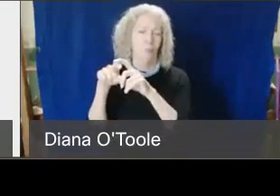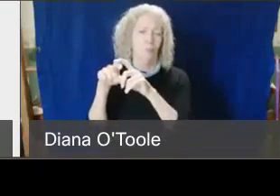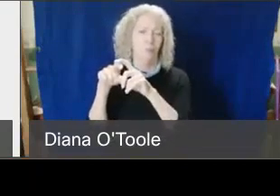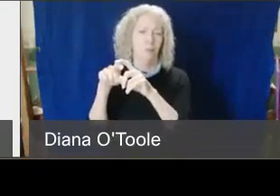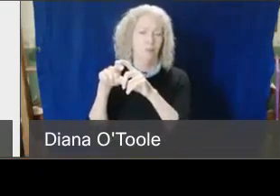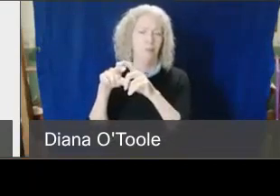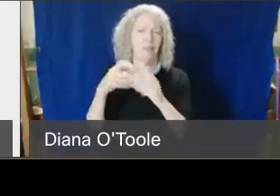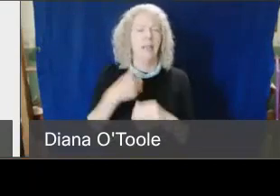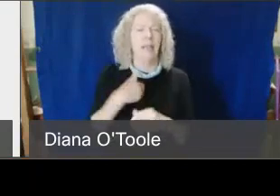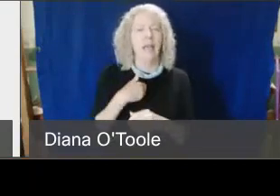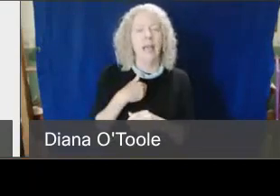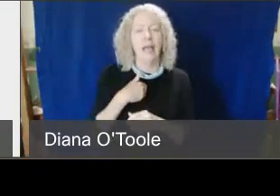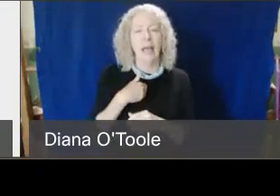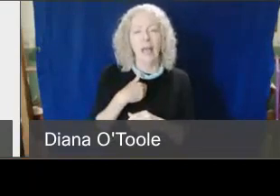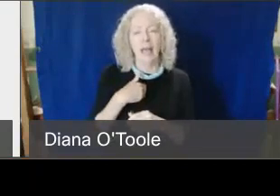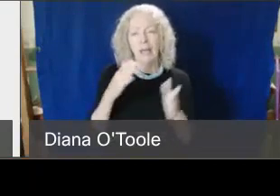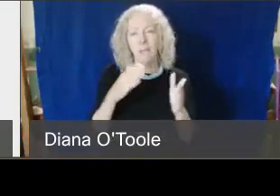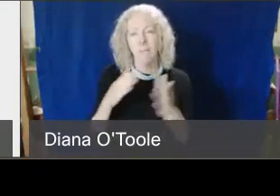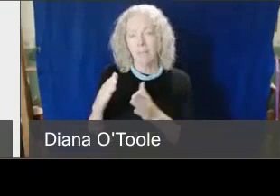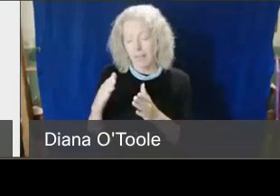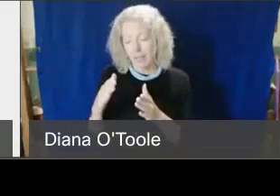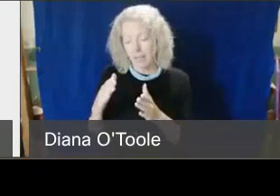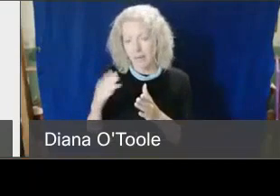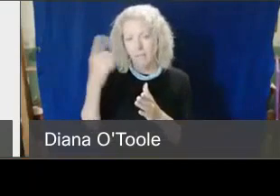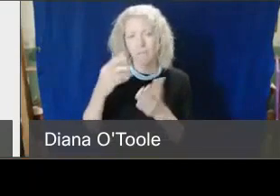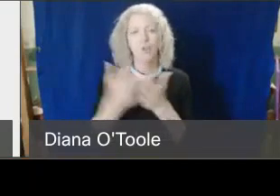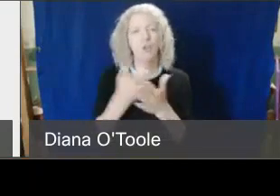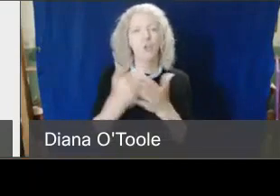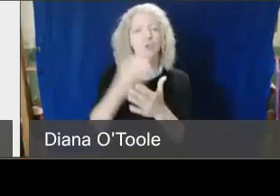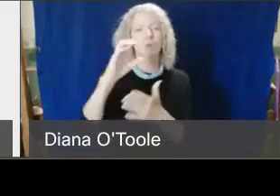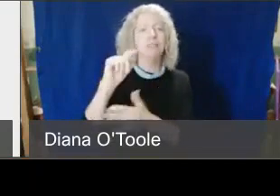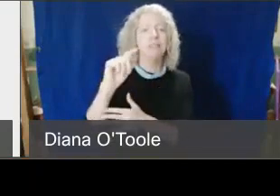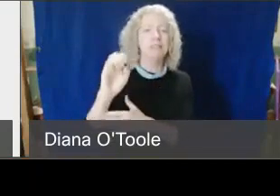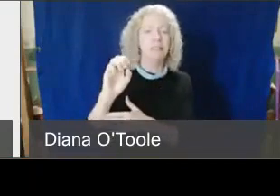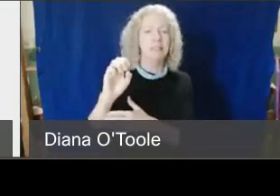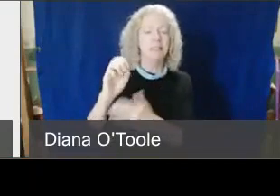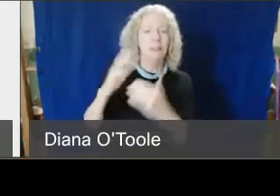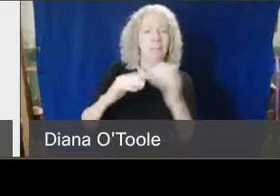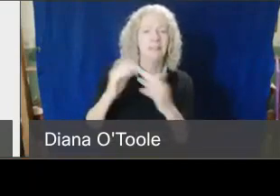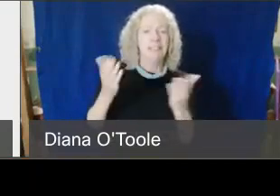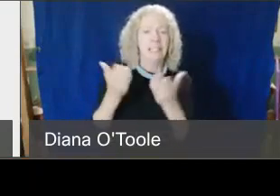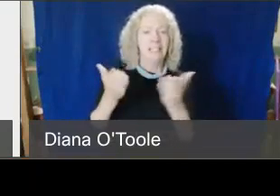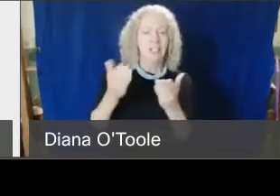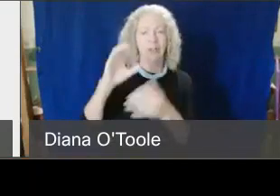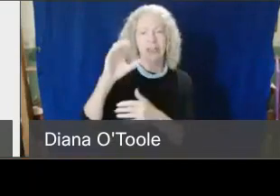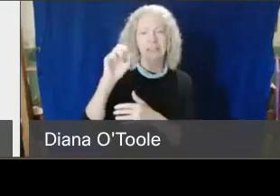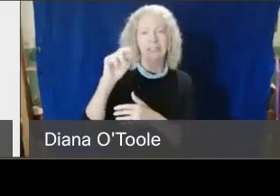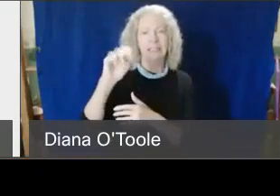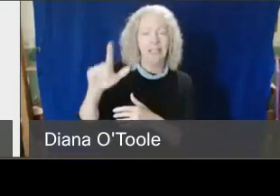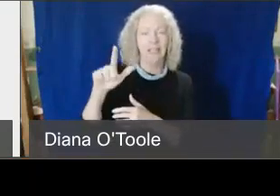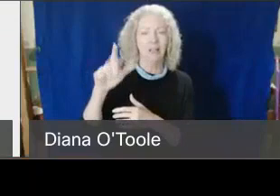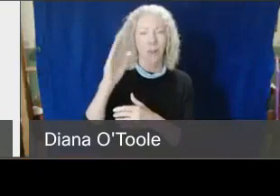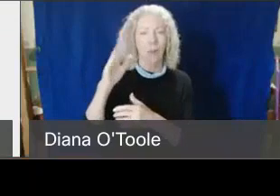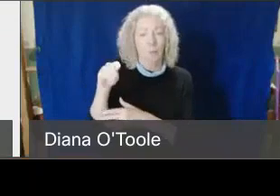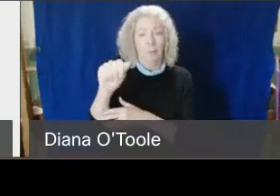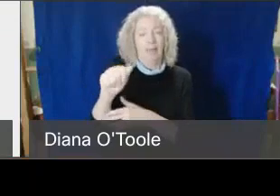planned student vote for a new CTE building here at the Centennial campus. And it would have been paid for with a